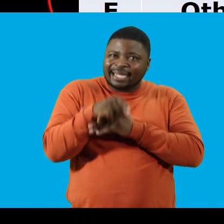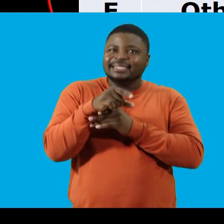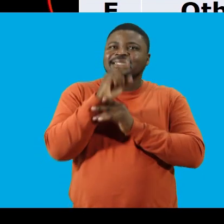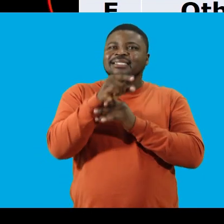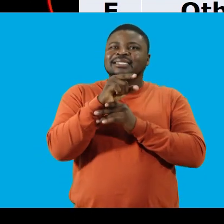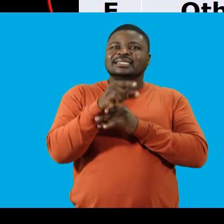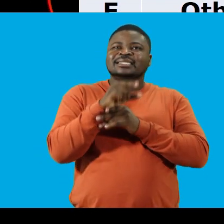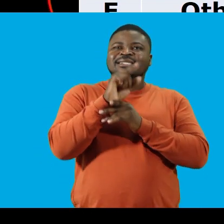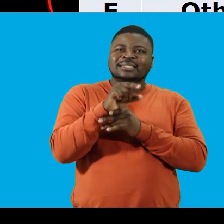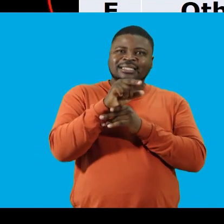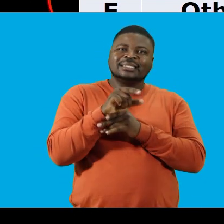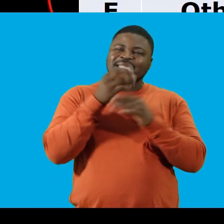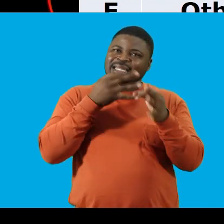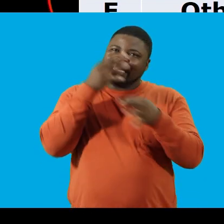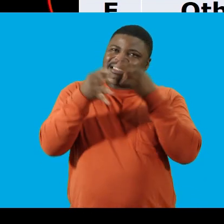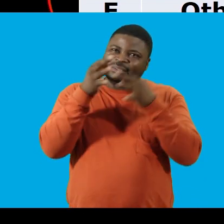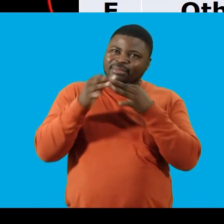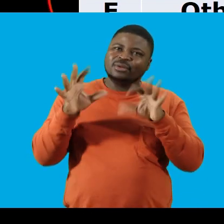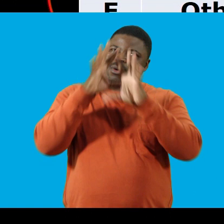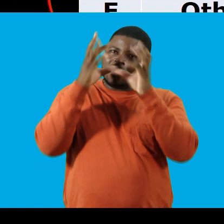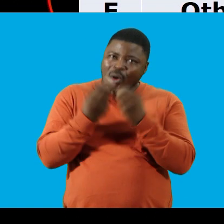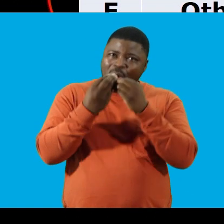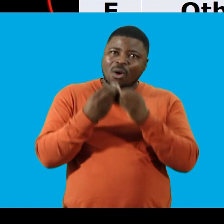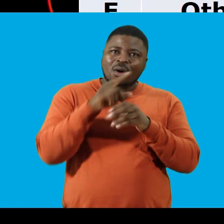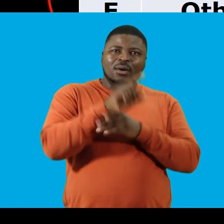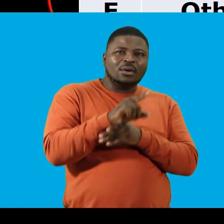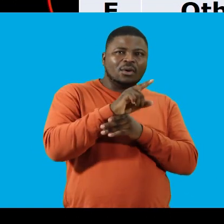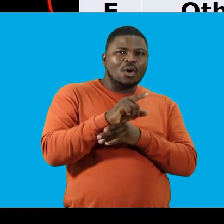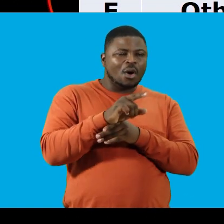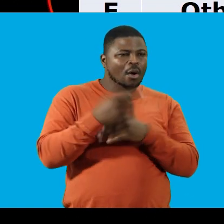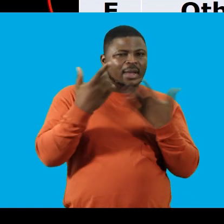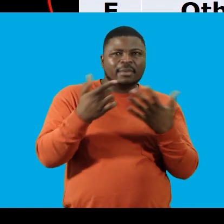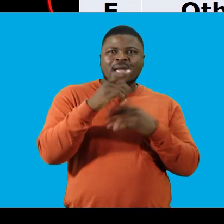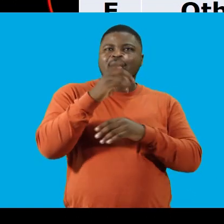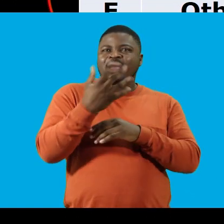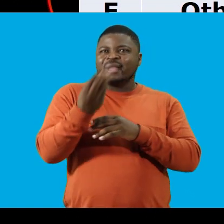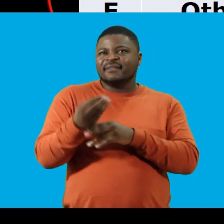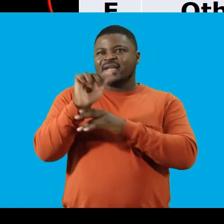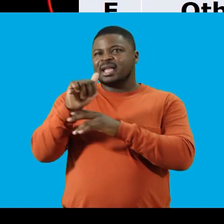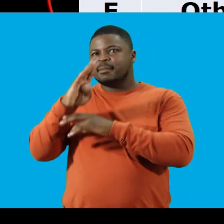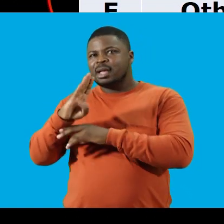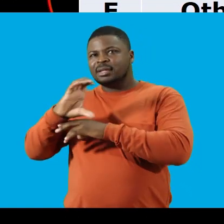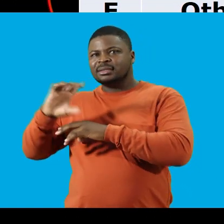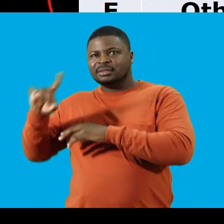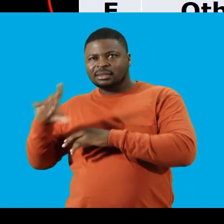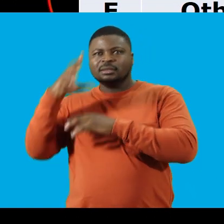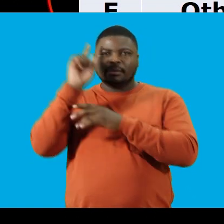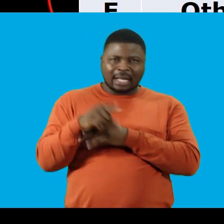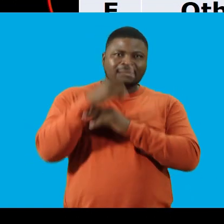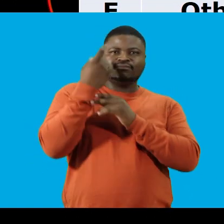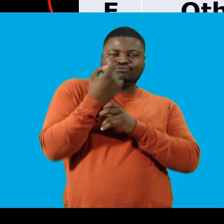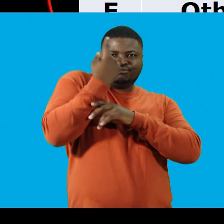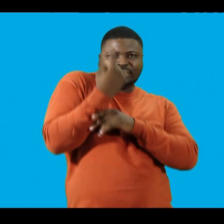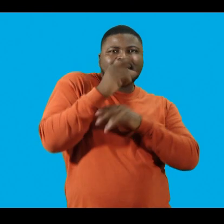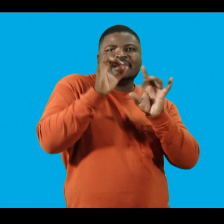explain all the different abbreviations or symbols so that you can understand it better.